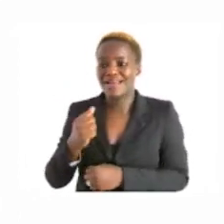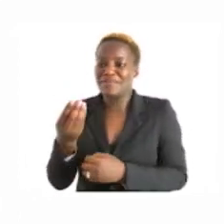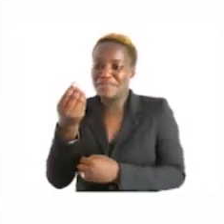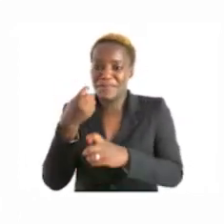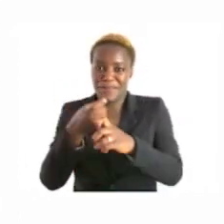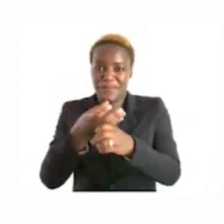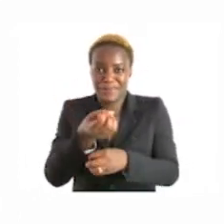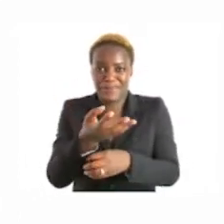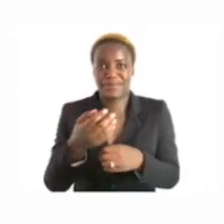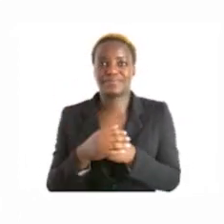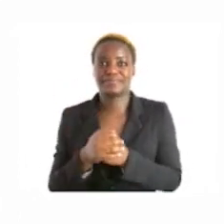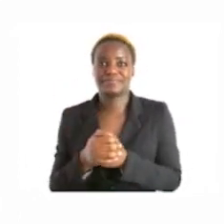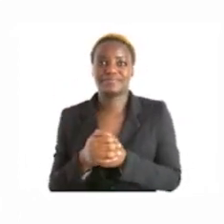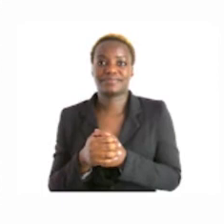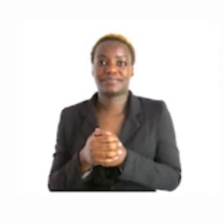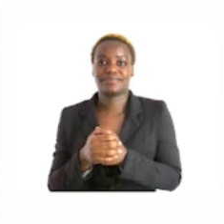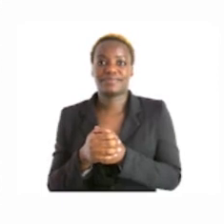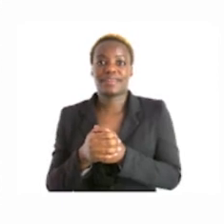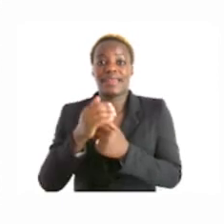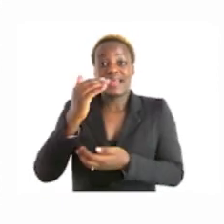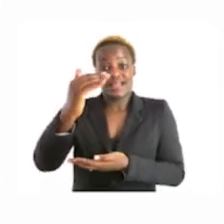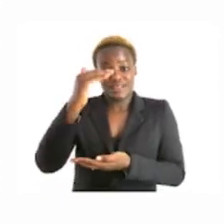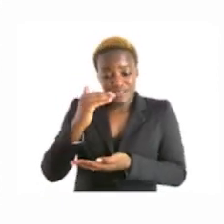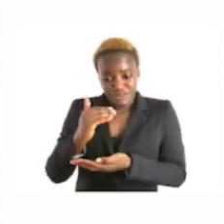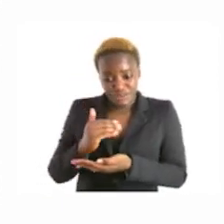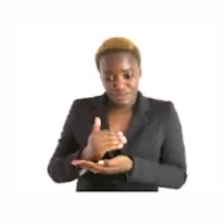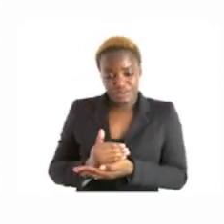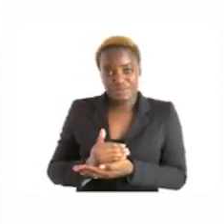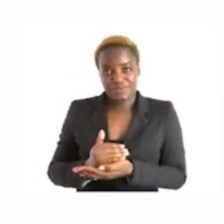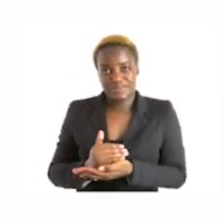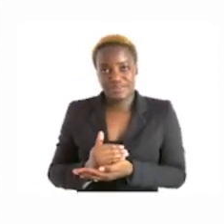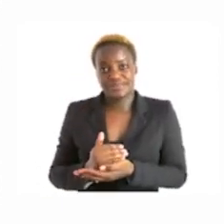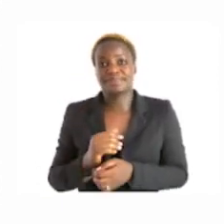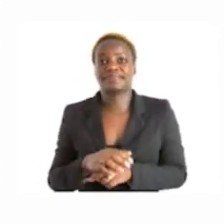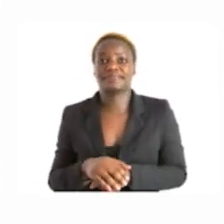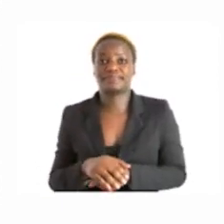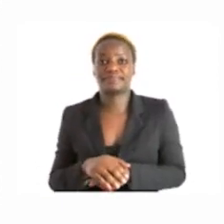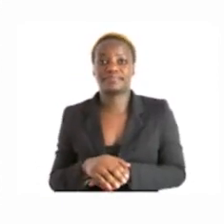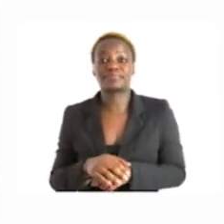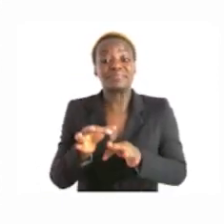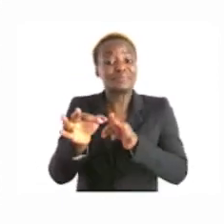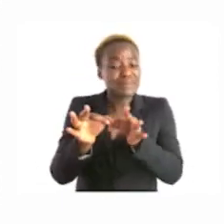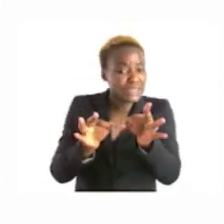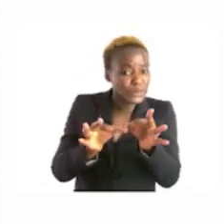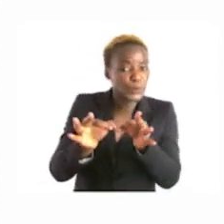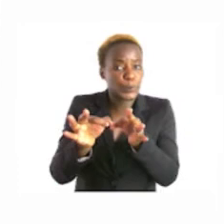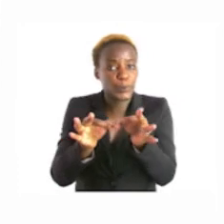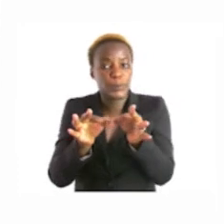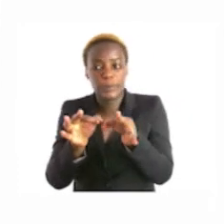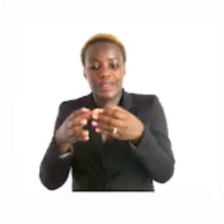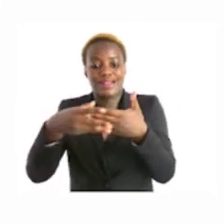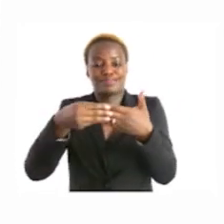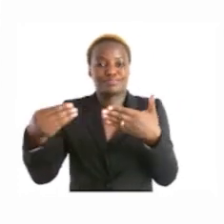right? Okay, now let's quickly look at the column there at the bottom about describing the